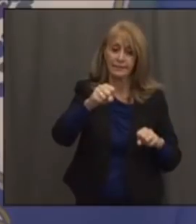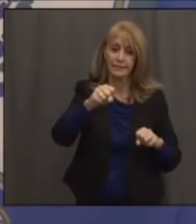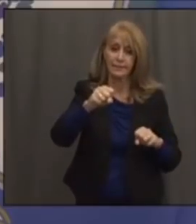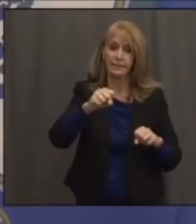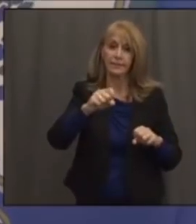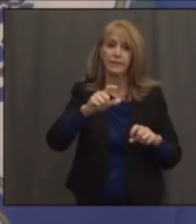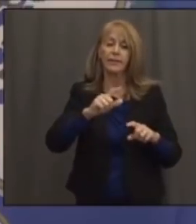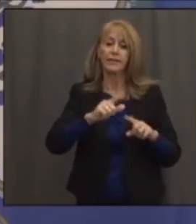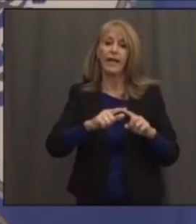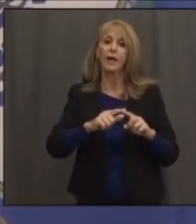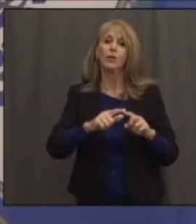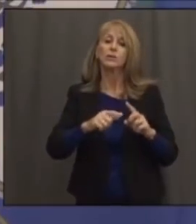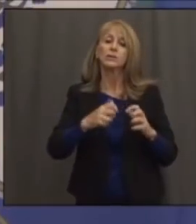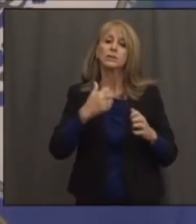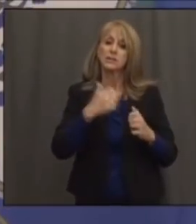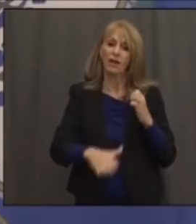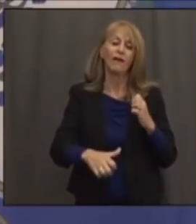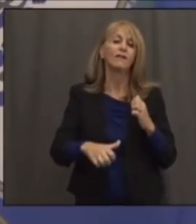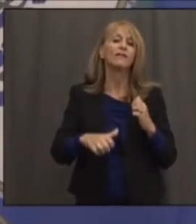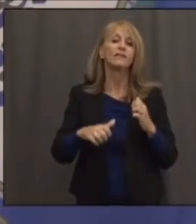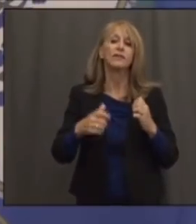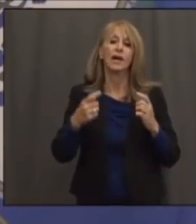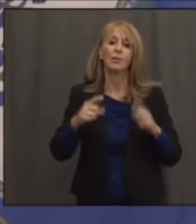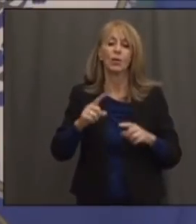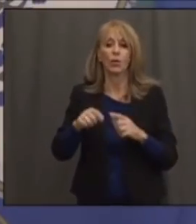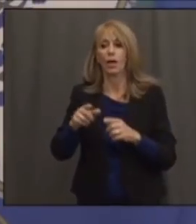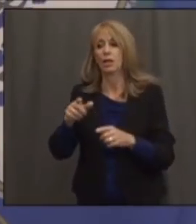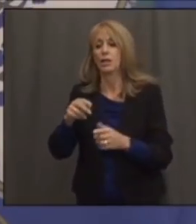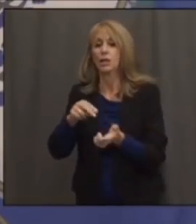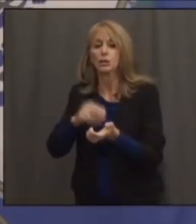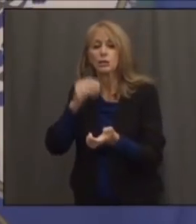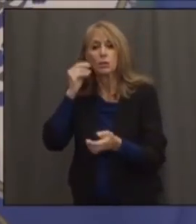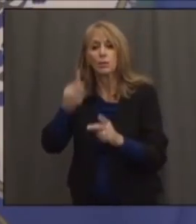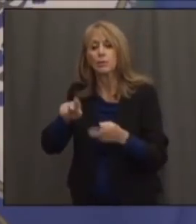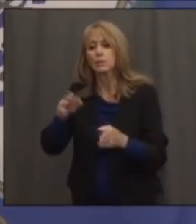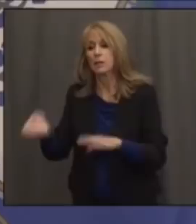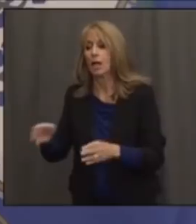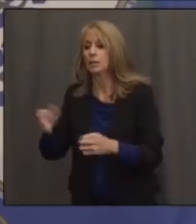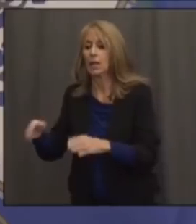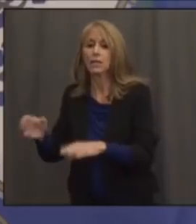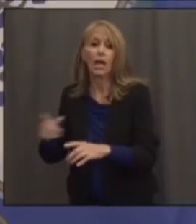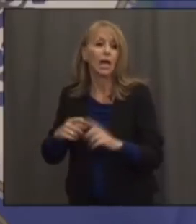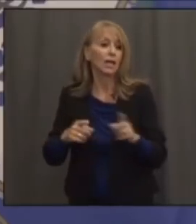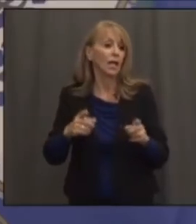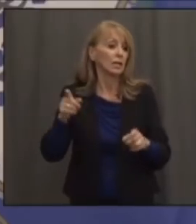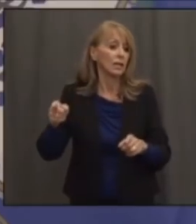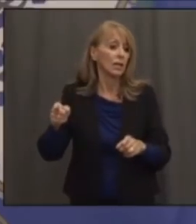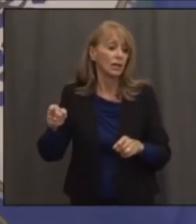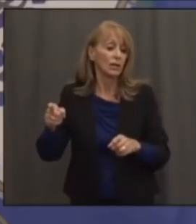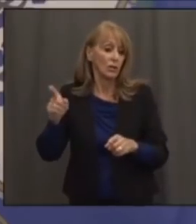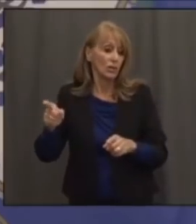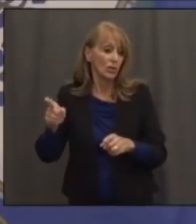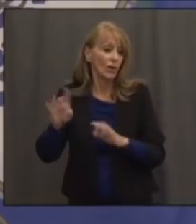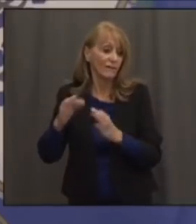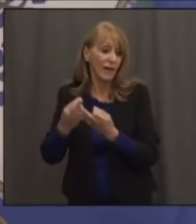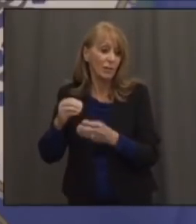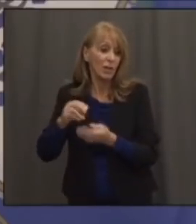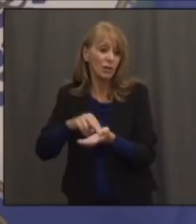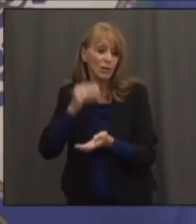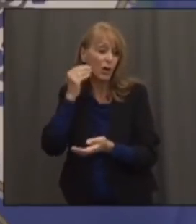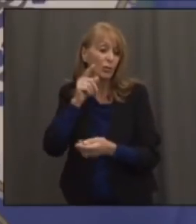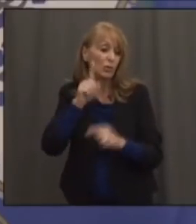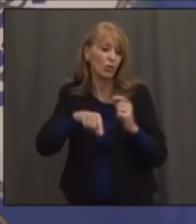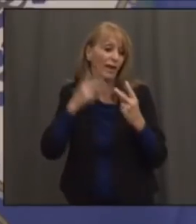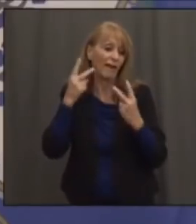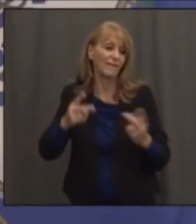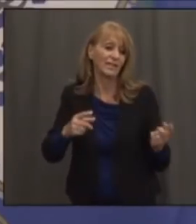most heart-rending month when the fatalities were there, and we were saying you can't go visit a loved one. I think all of us,